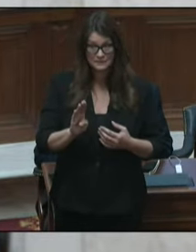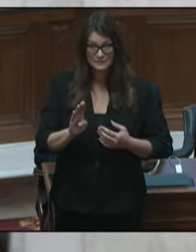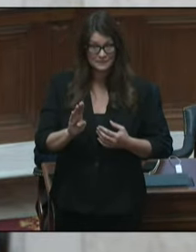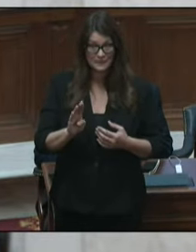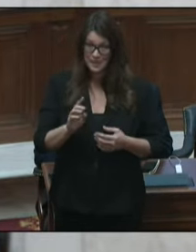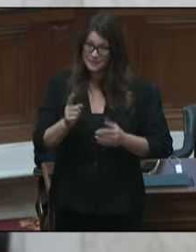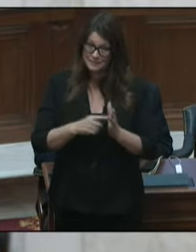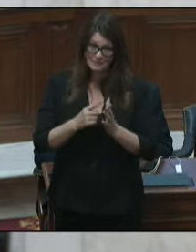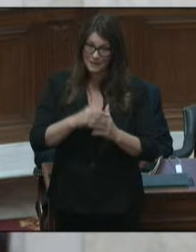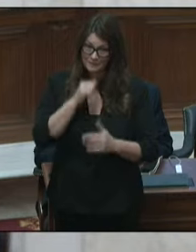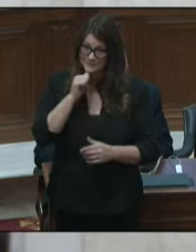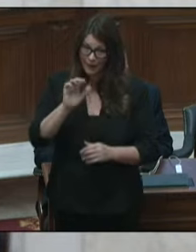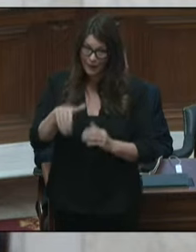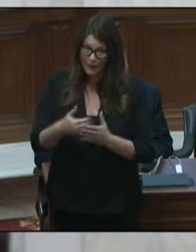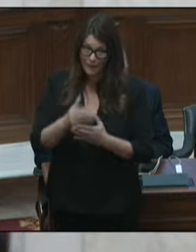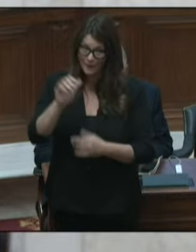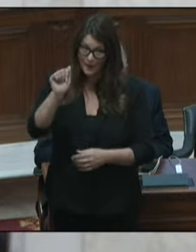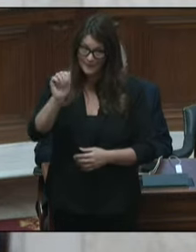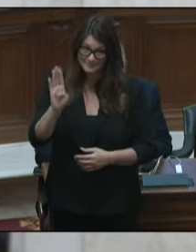Sometimes it wasn't an A or a B.